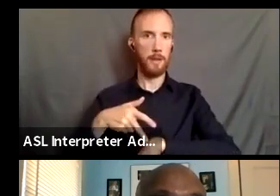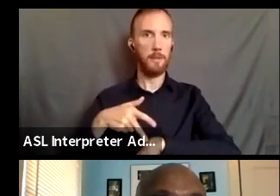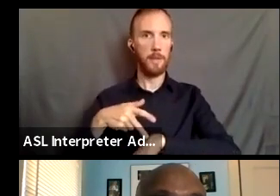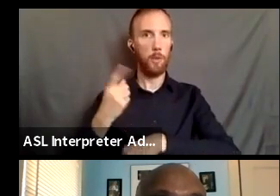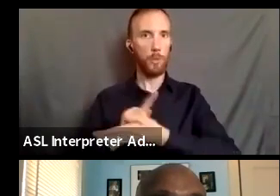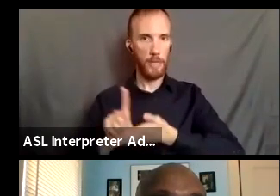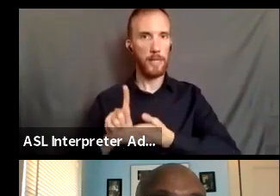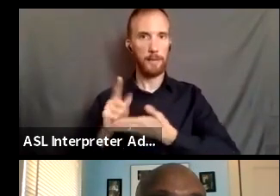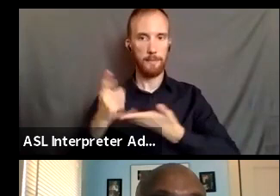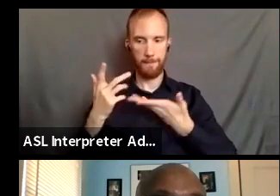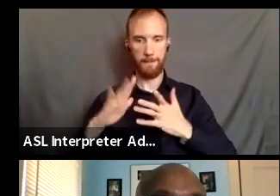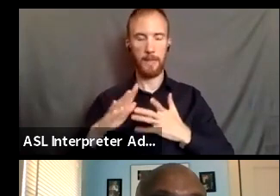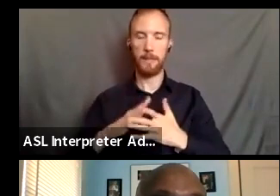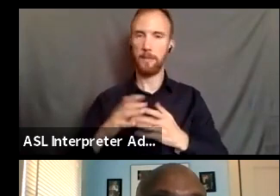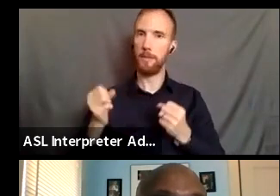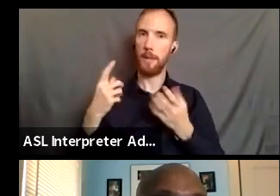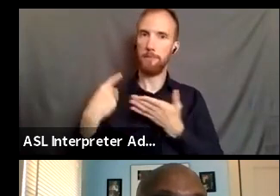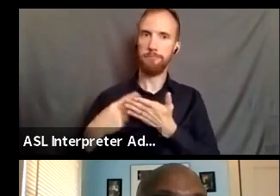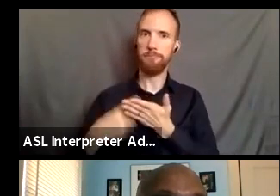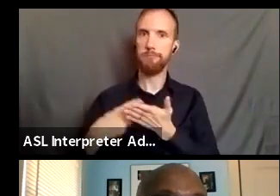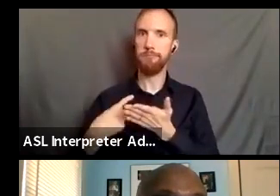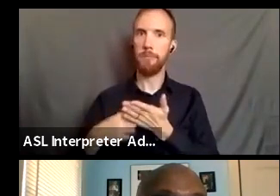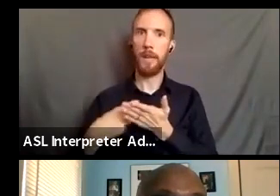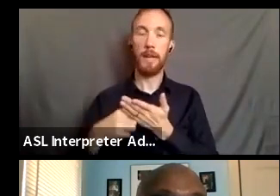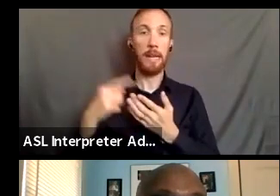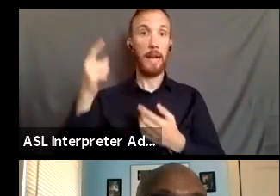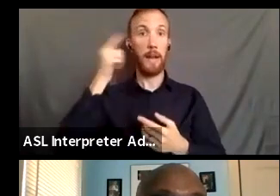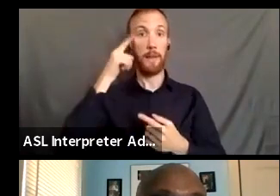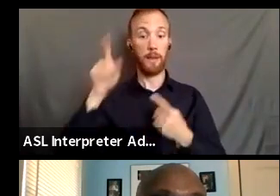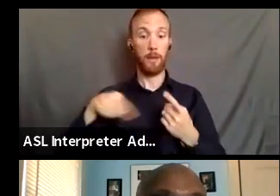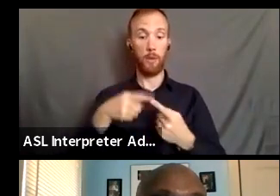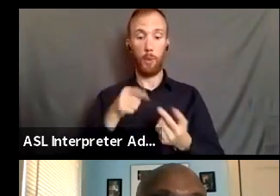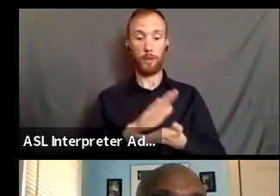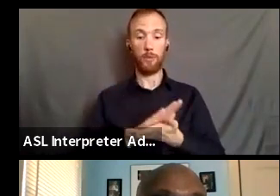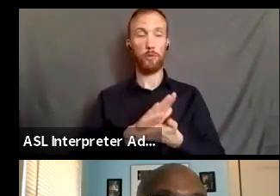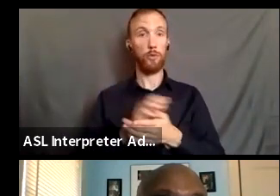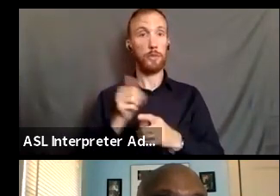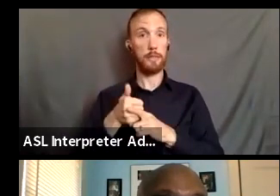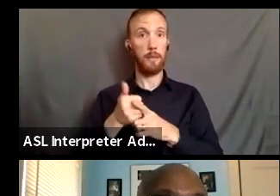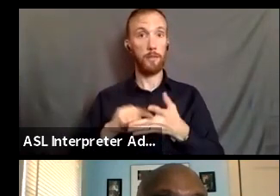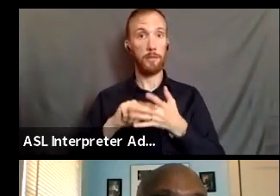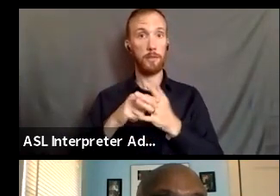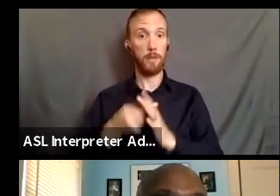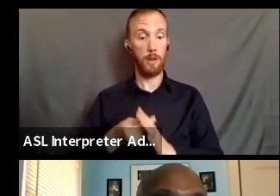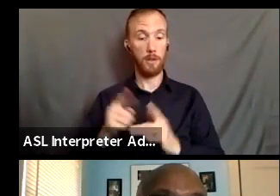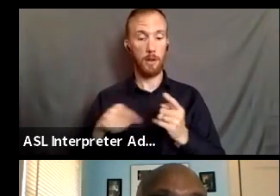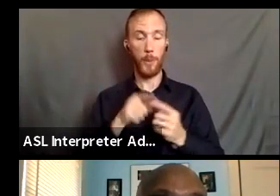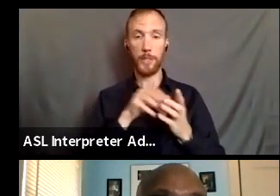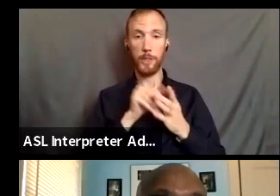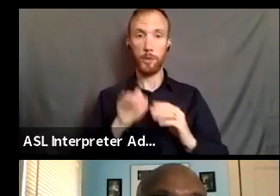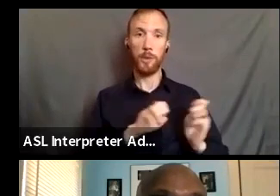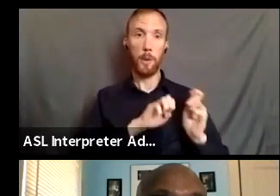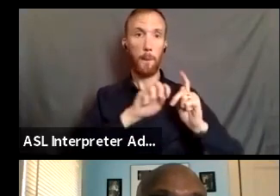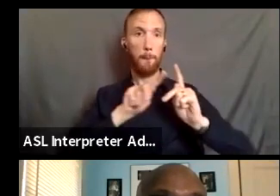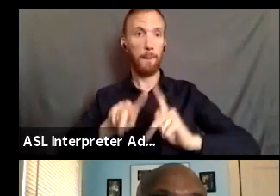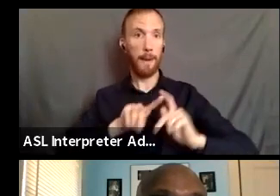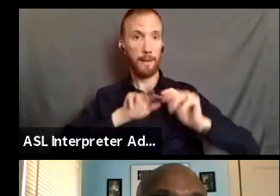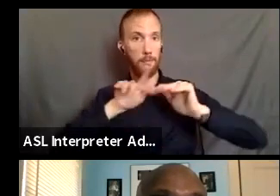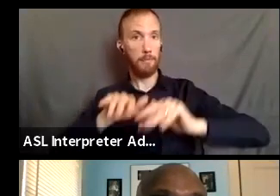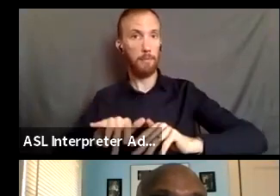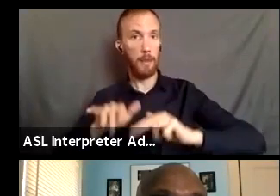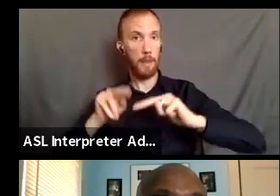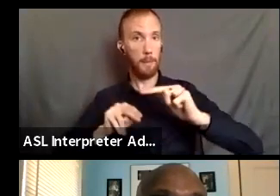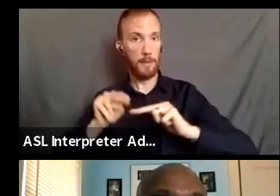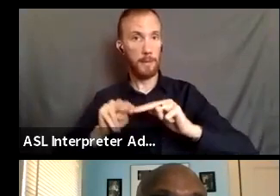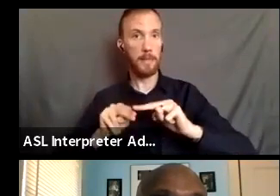that as we actually return to school in person i think we're going to need to revisit these plans yet again um though